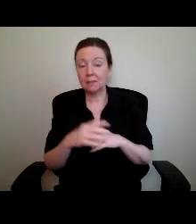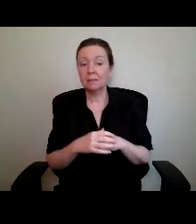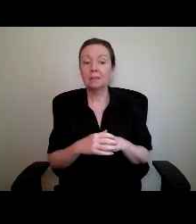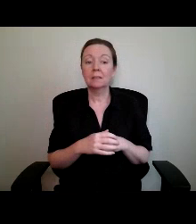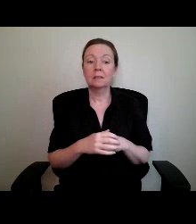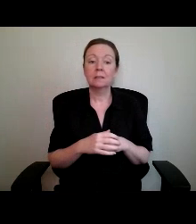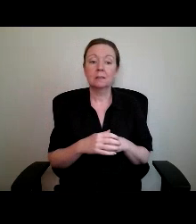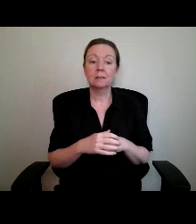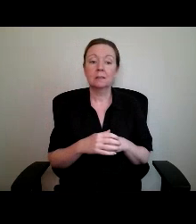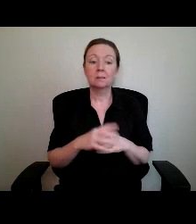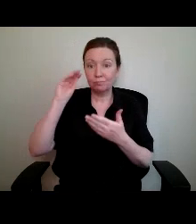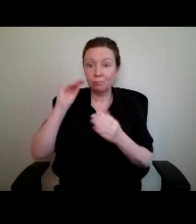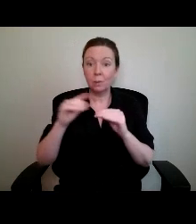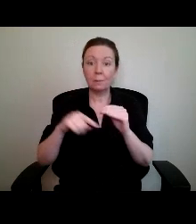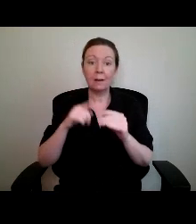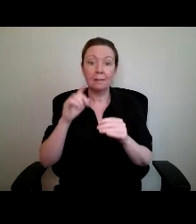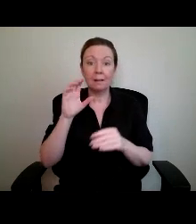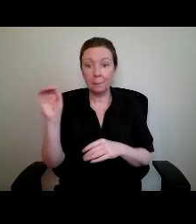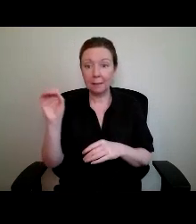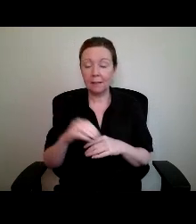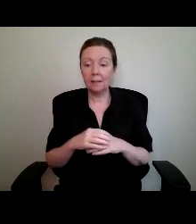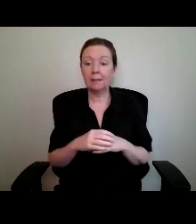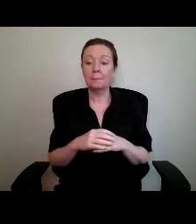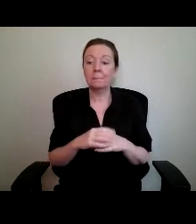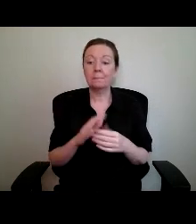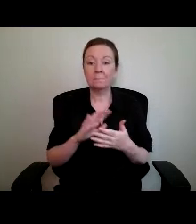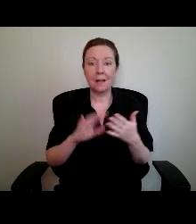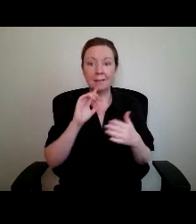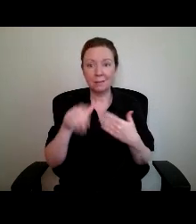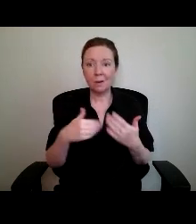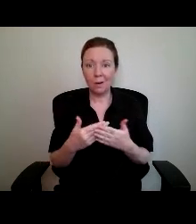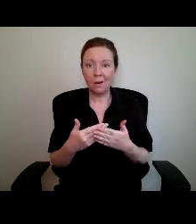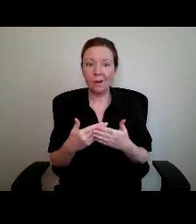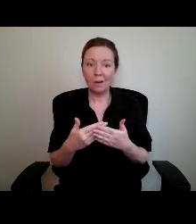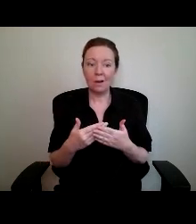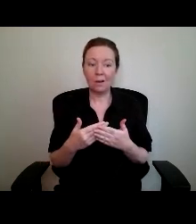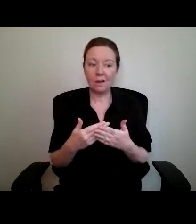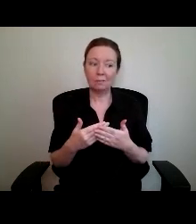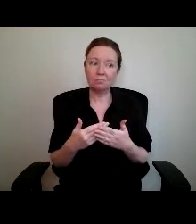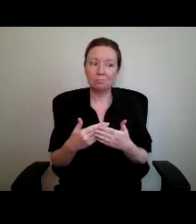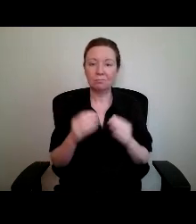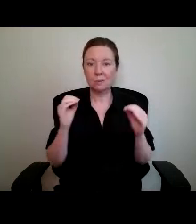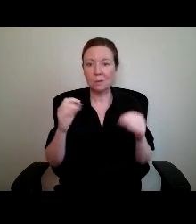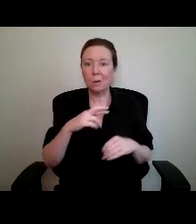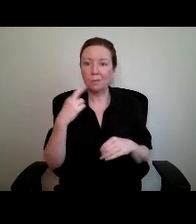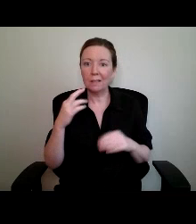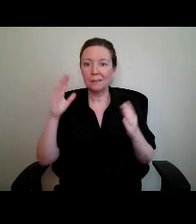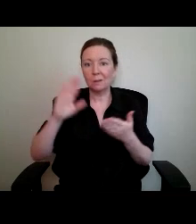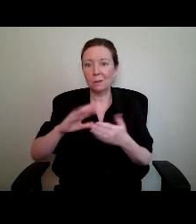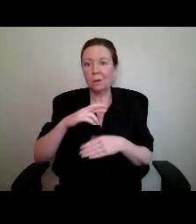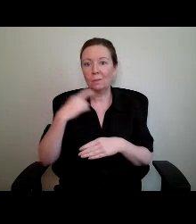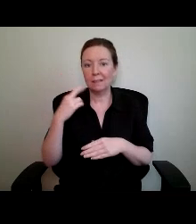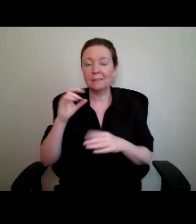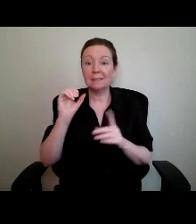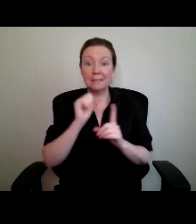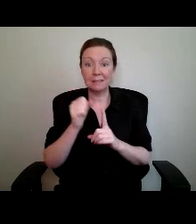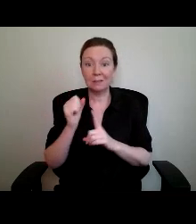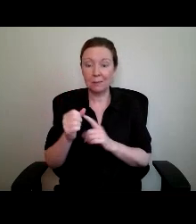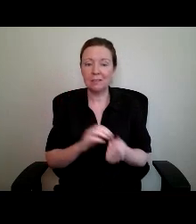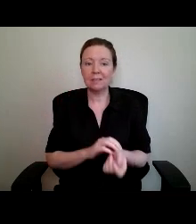learn more about the company. And these are all sort of no risk, low risk situations where